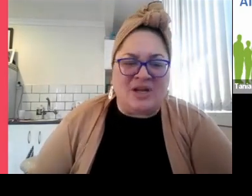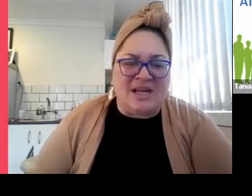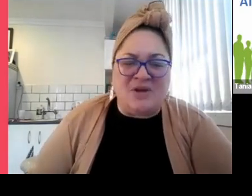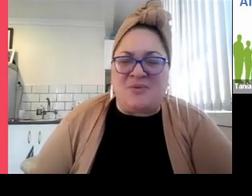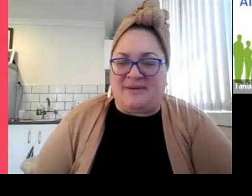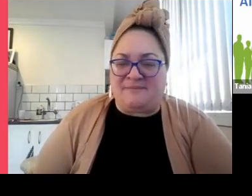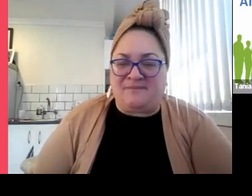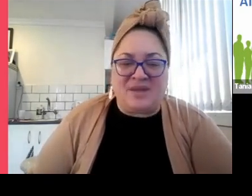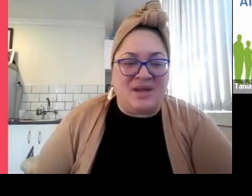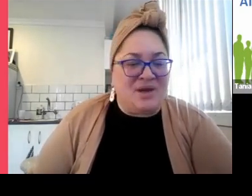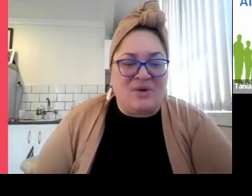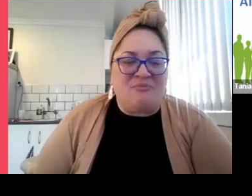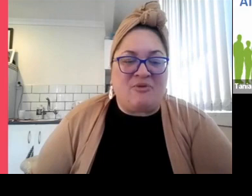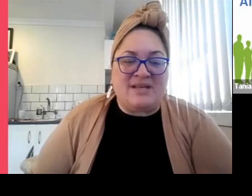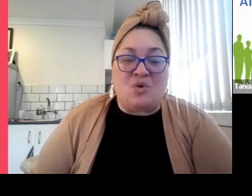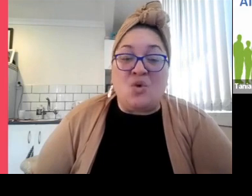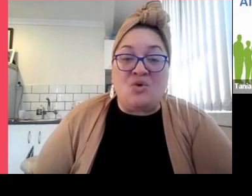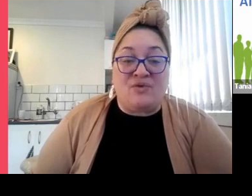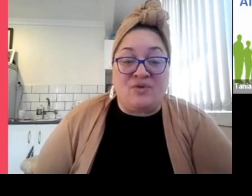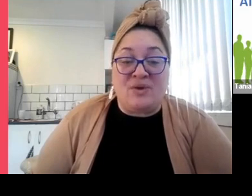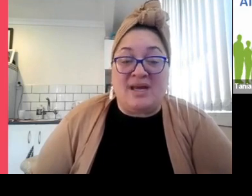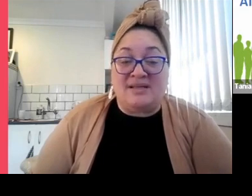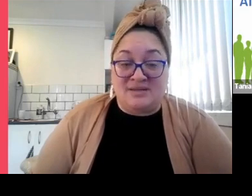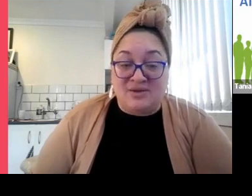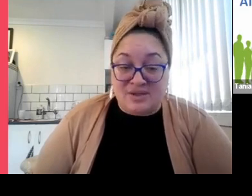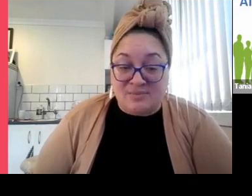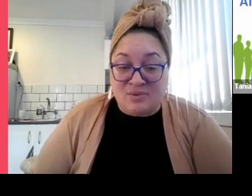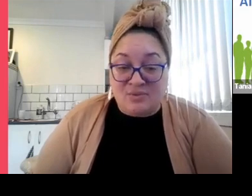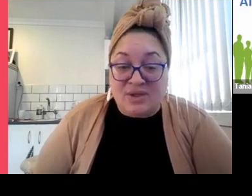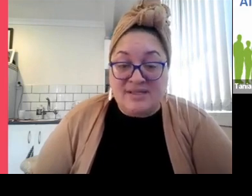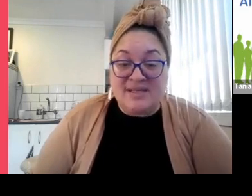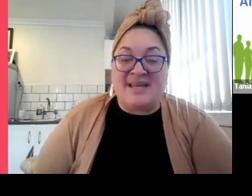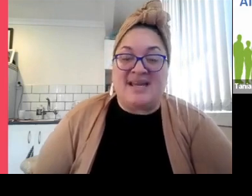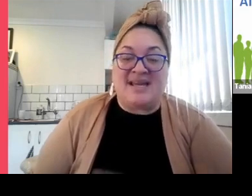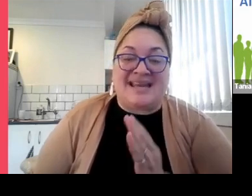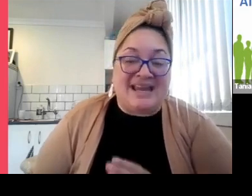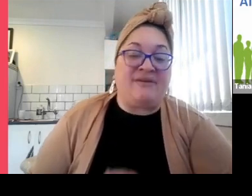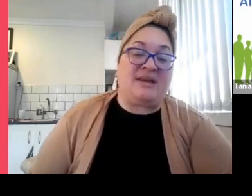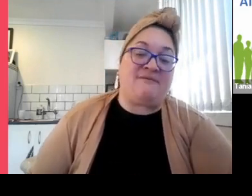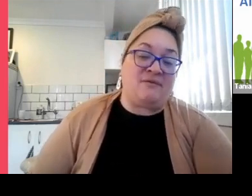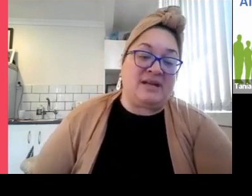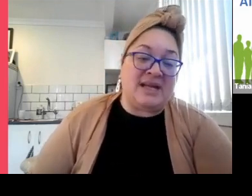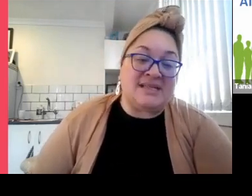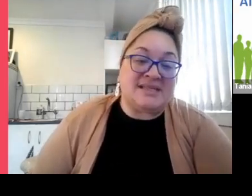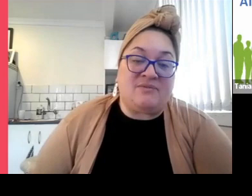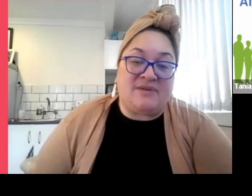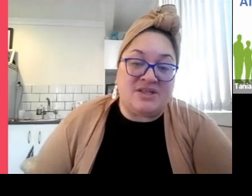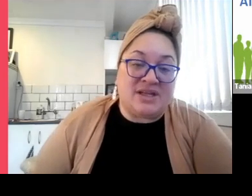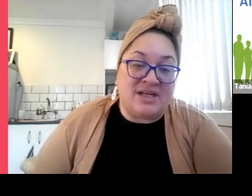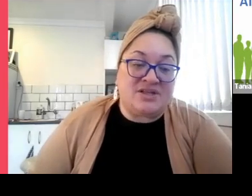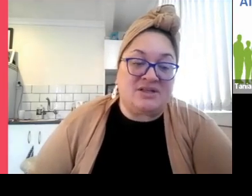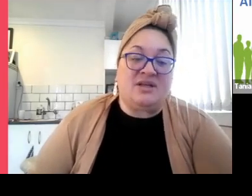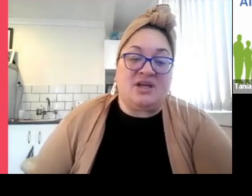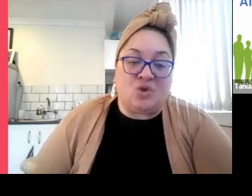brave and learn it anyway. We embrace all of who we are as learner support workers in an ever-evolving landscape